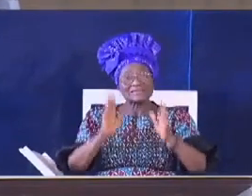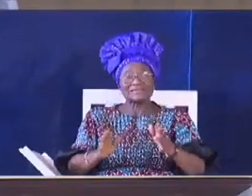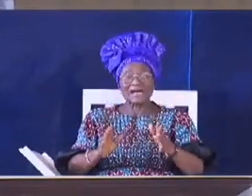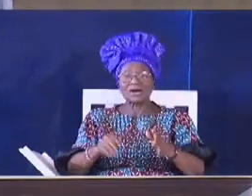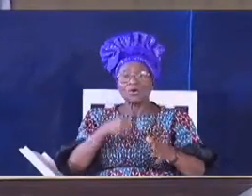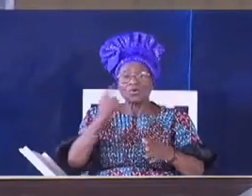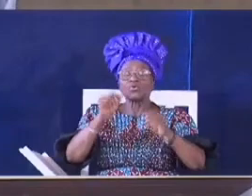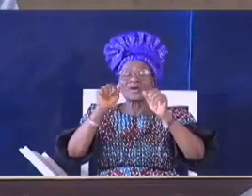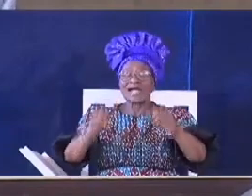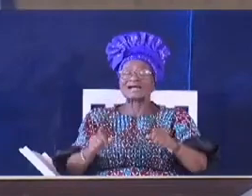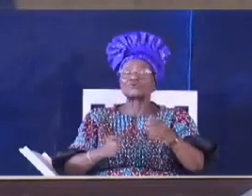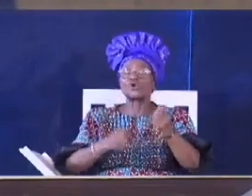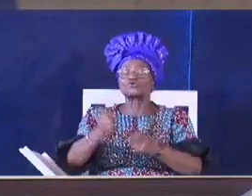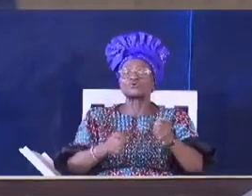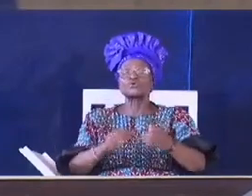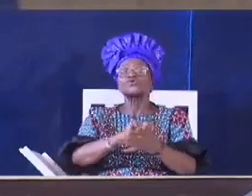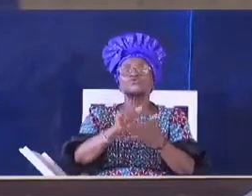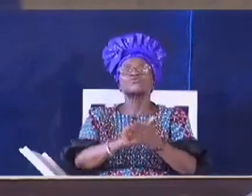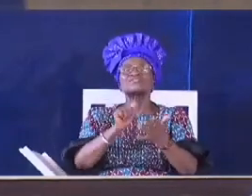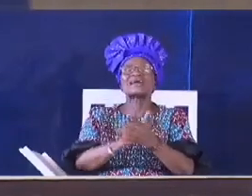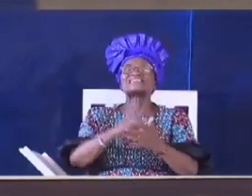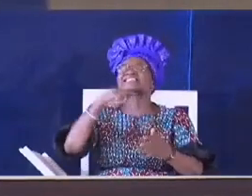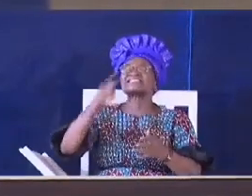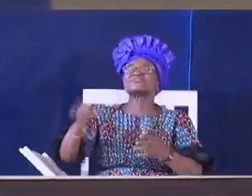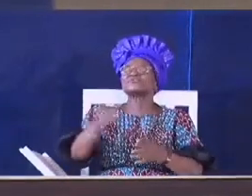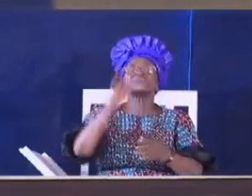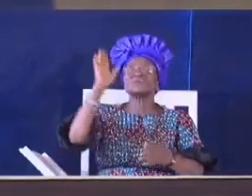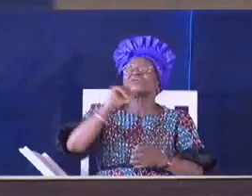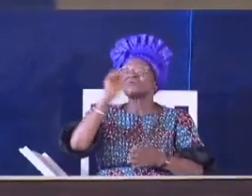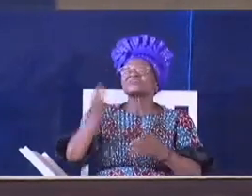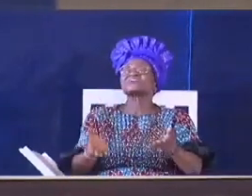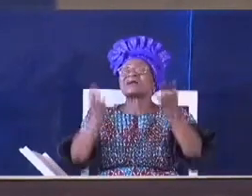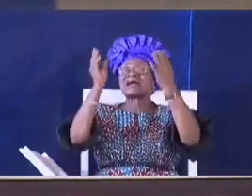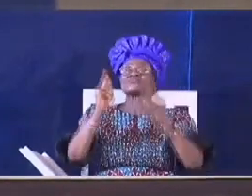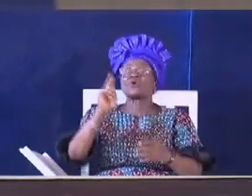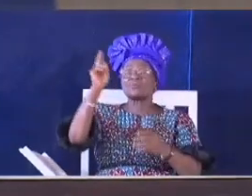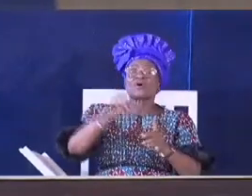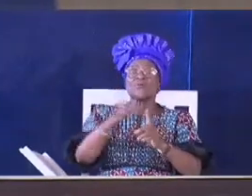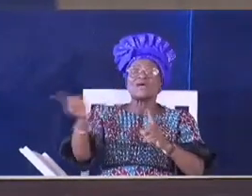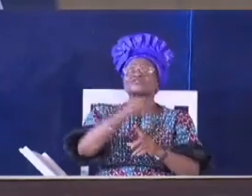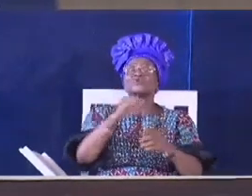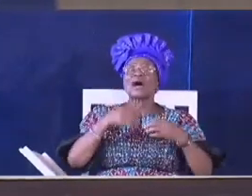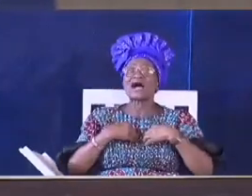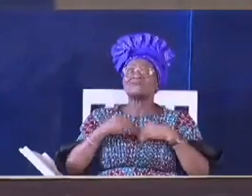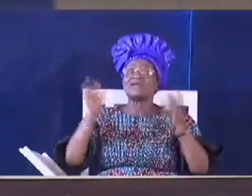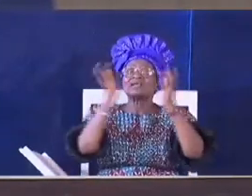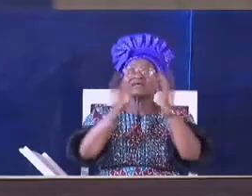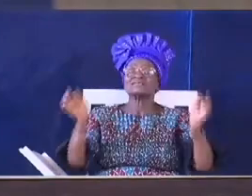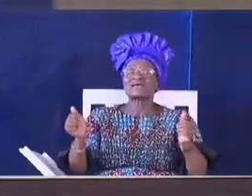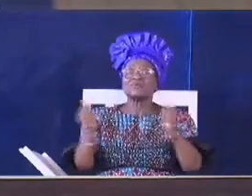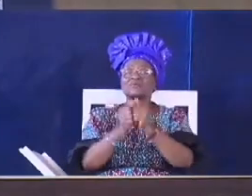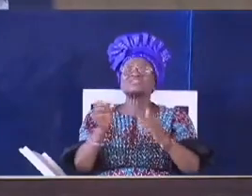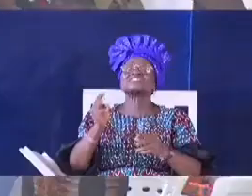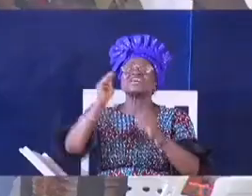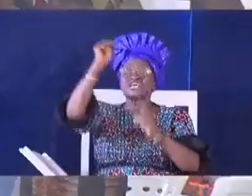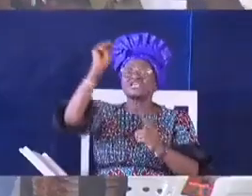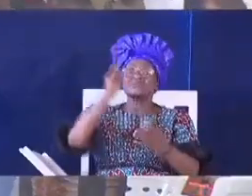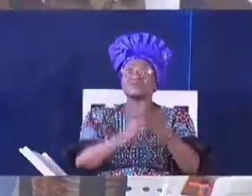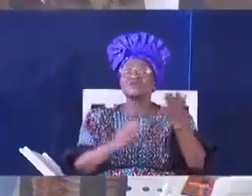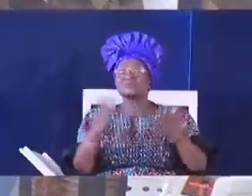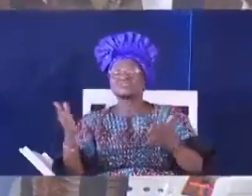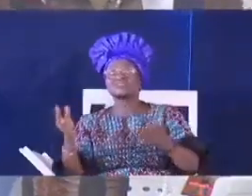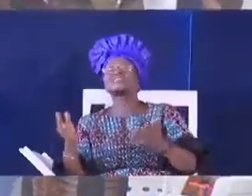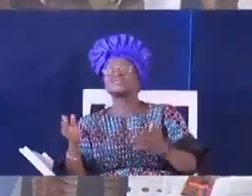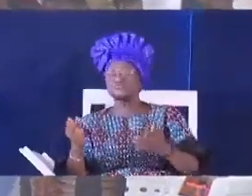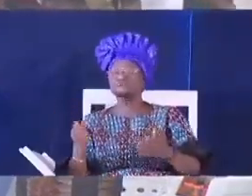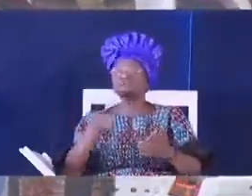going to rise up. When you have an encounter with him, something mighty will happen in your life